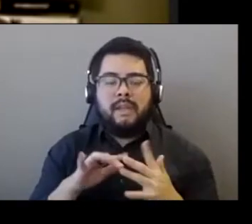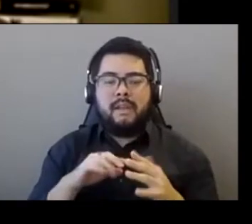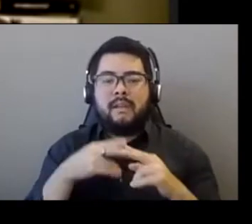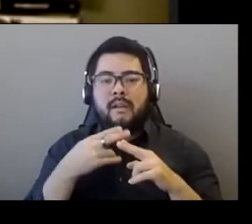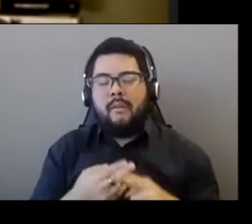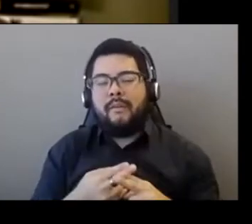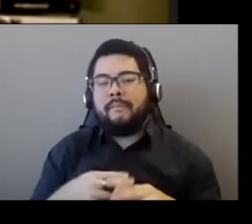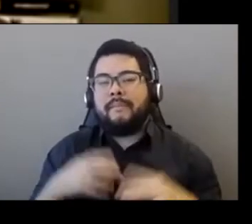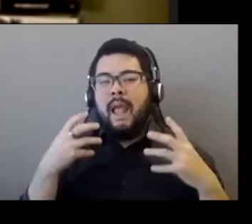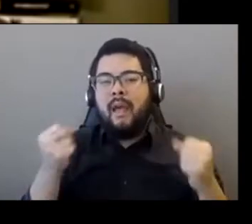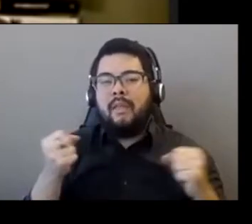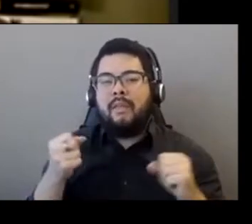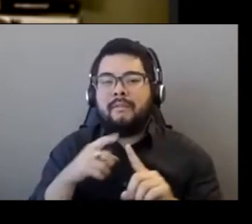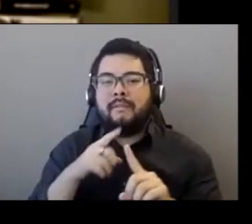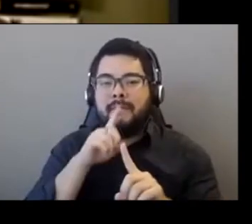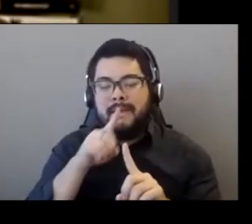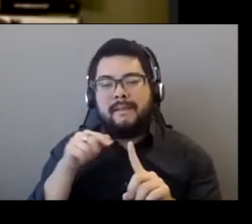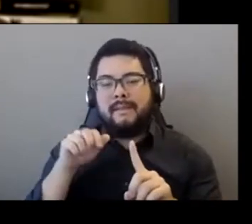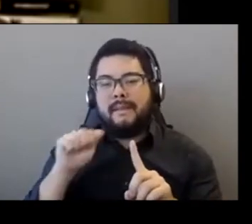is entirely built